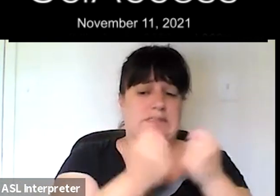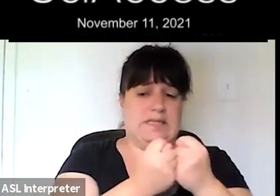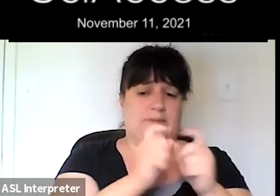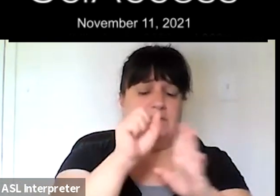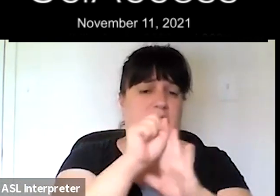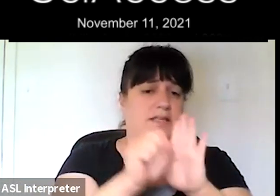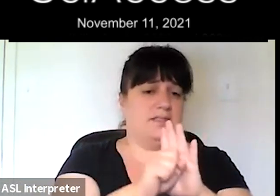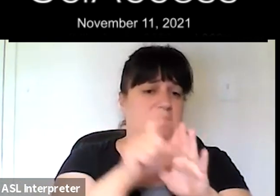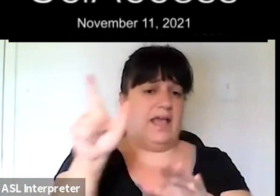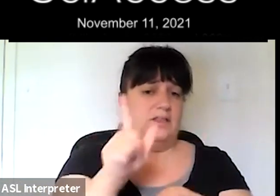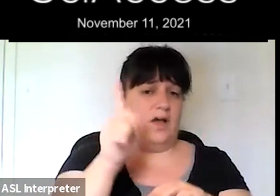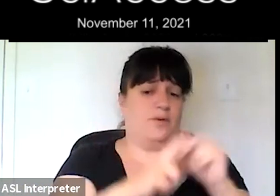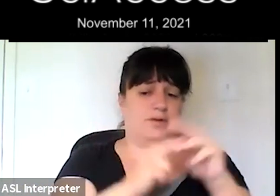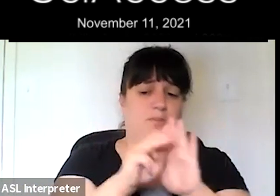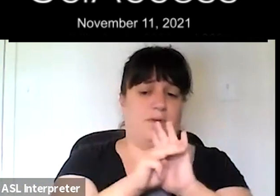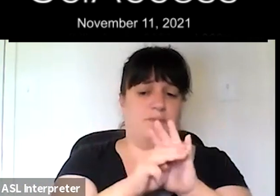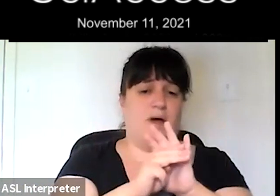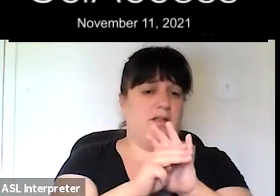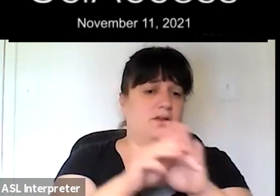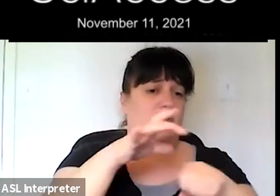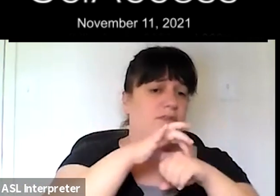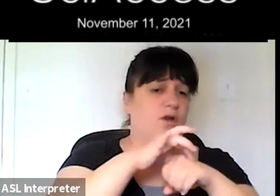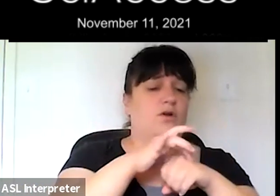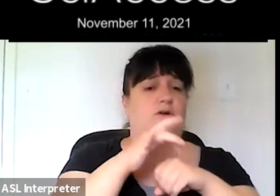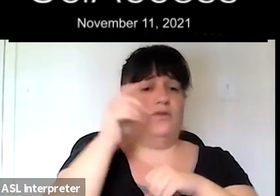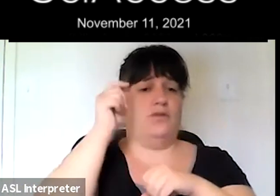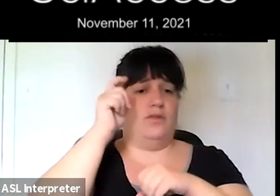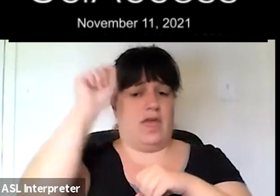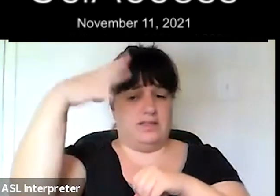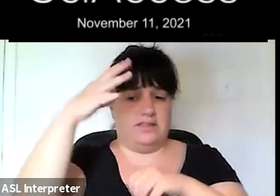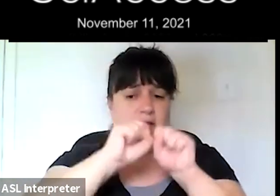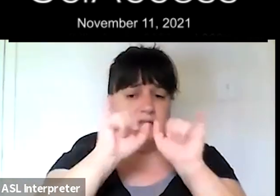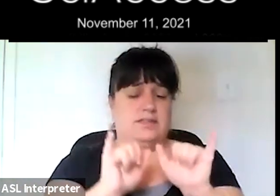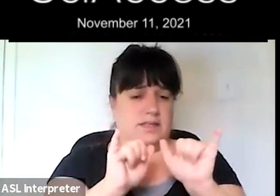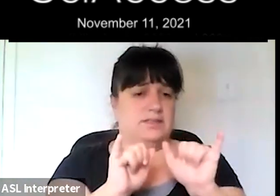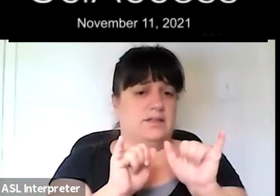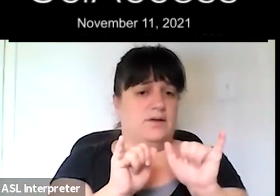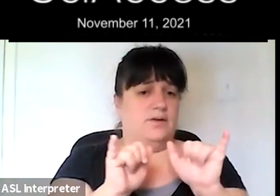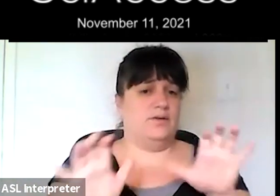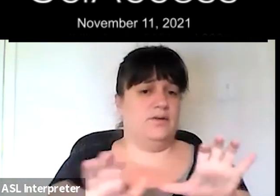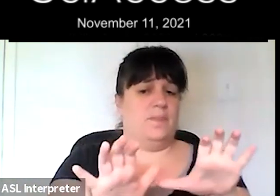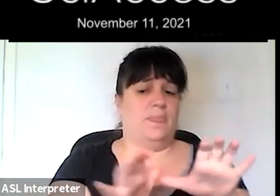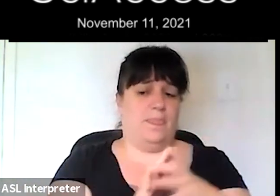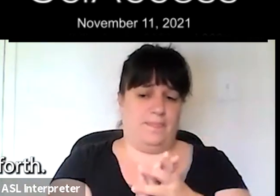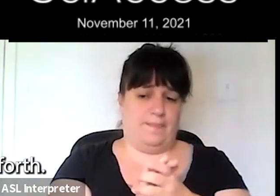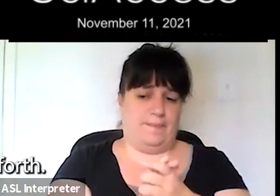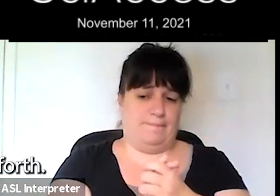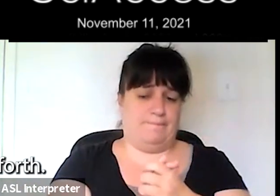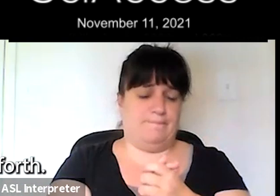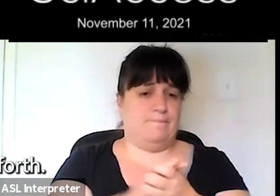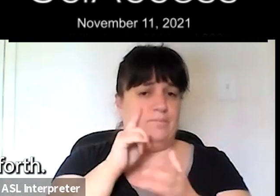Library to build models of the Earth, Moon, Sun system, and then enact or